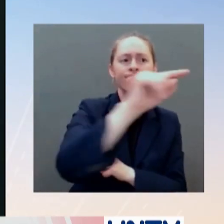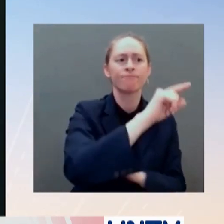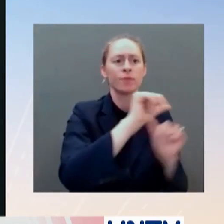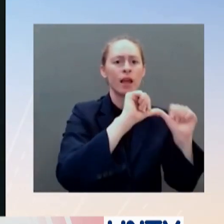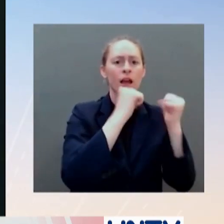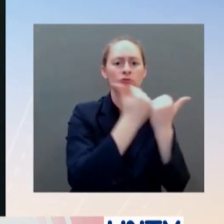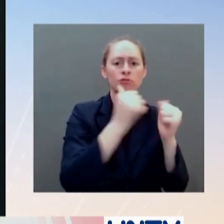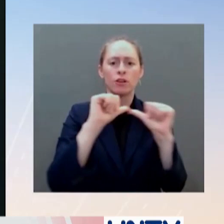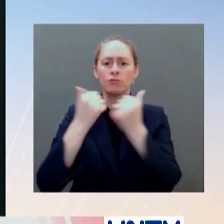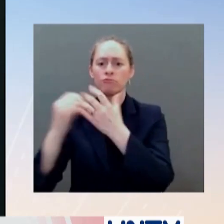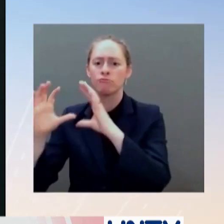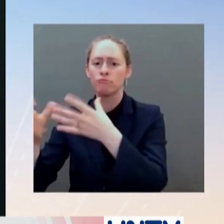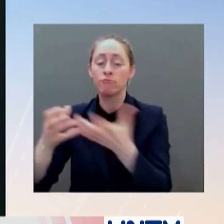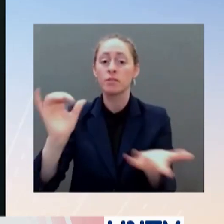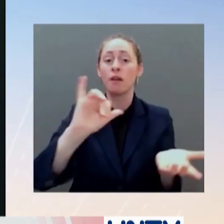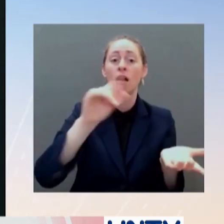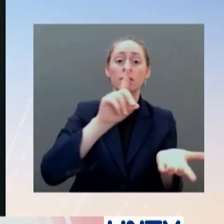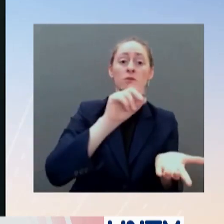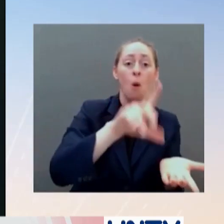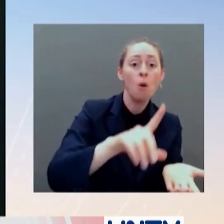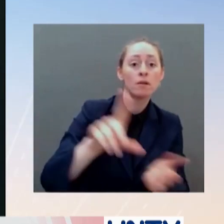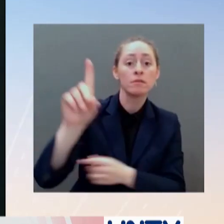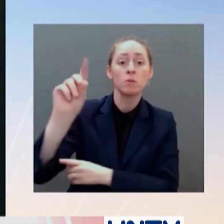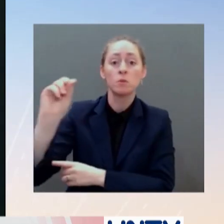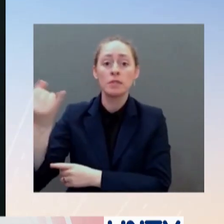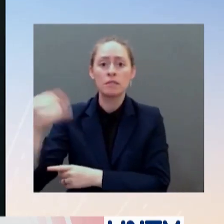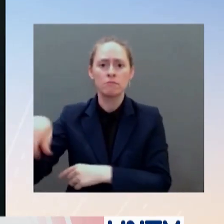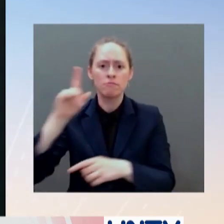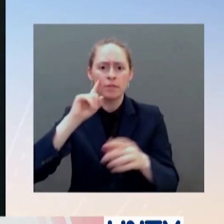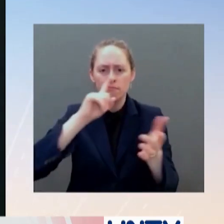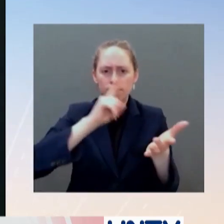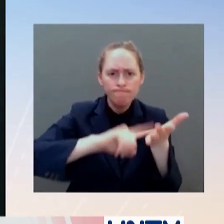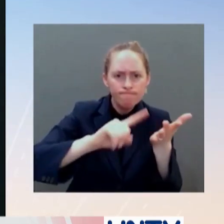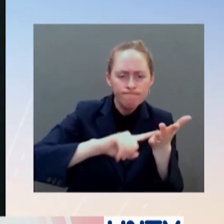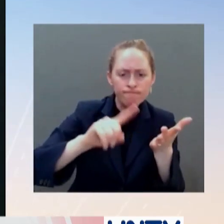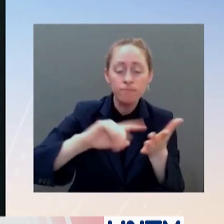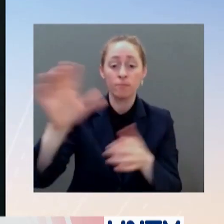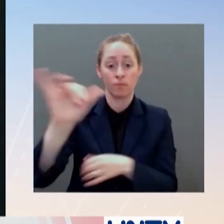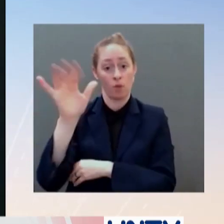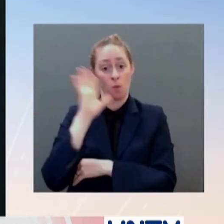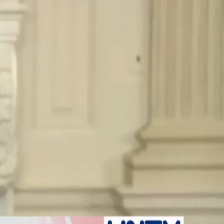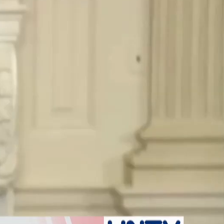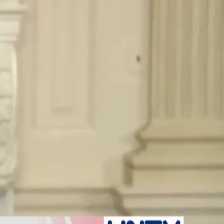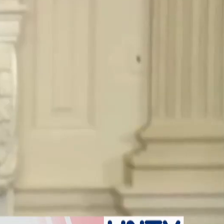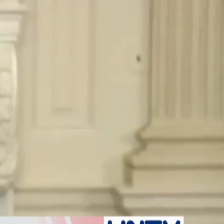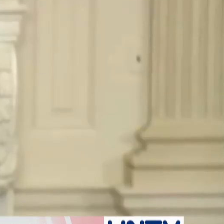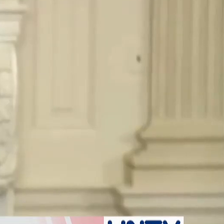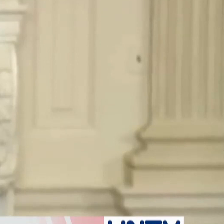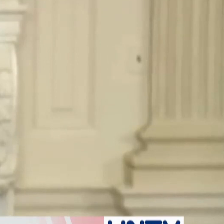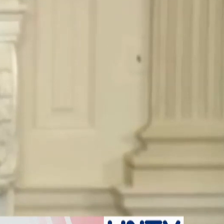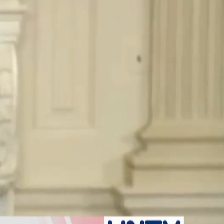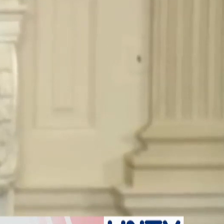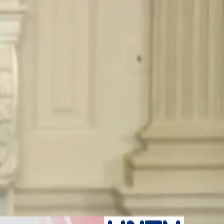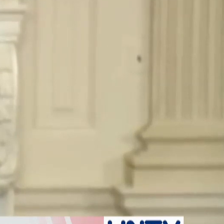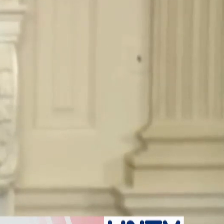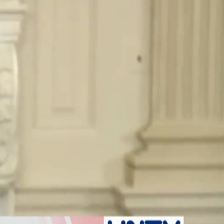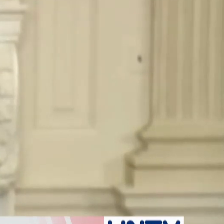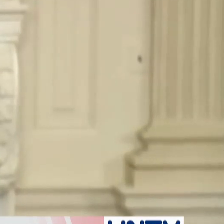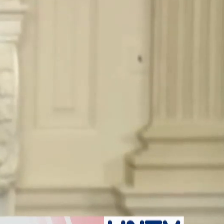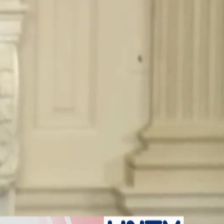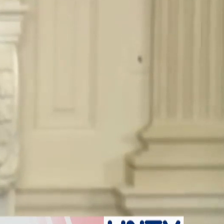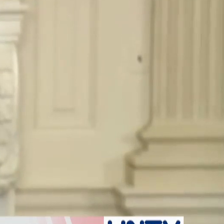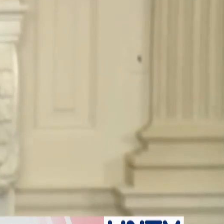invest $145 million in job training and intensive reentry in federal prisons. The administration